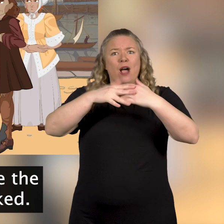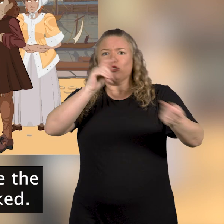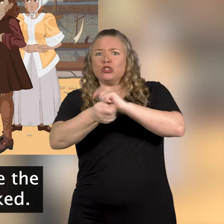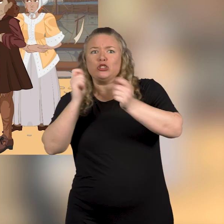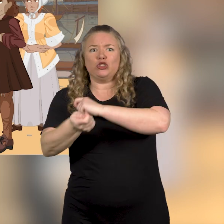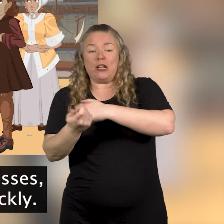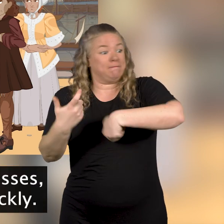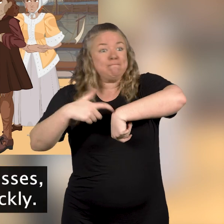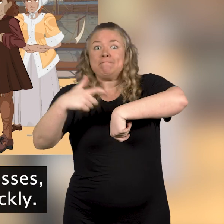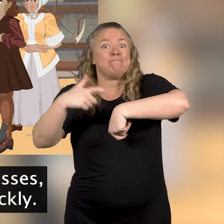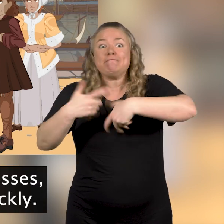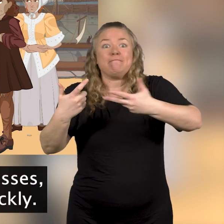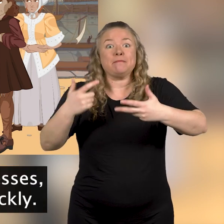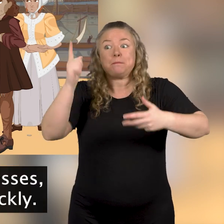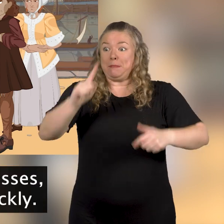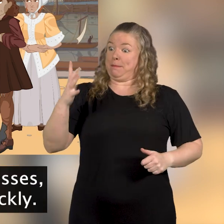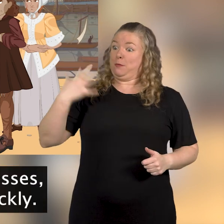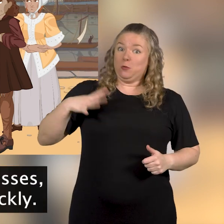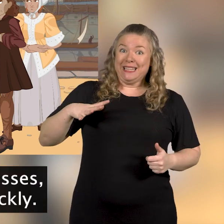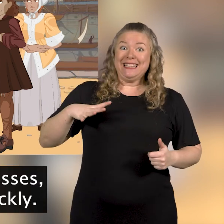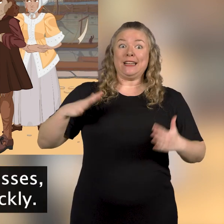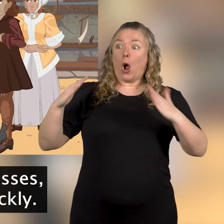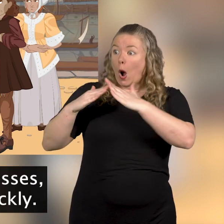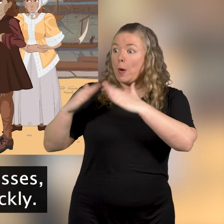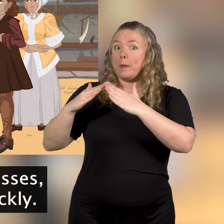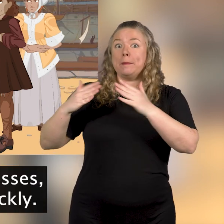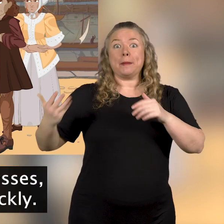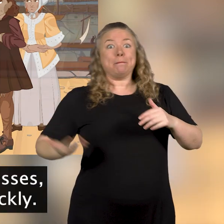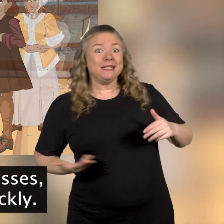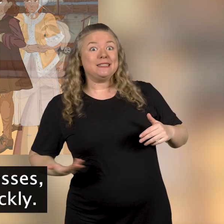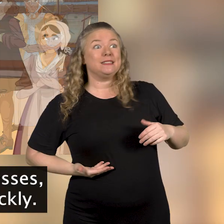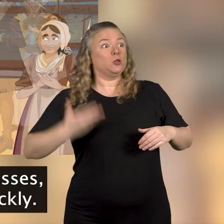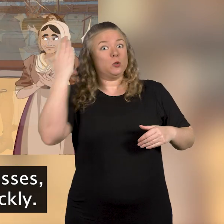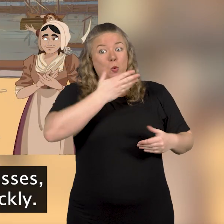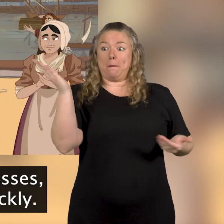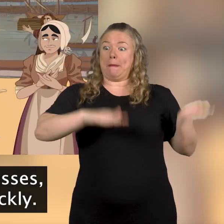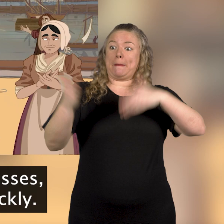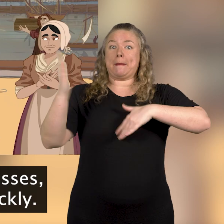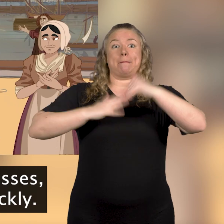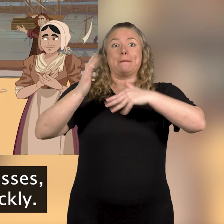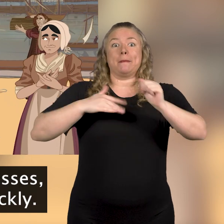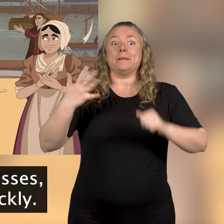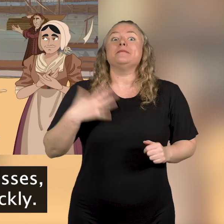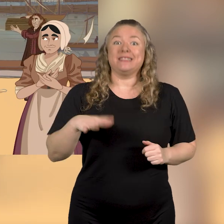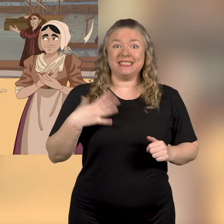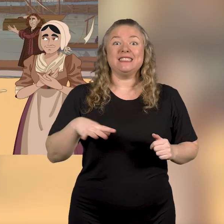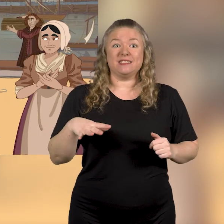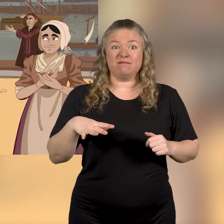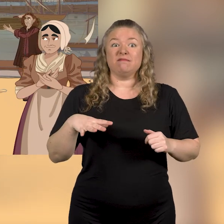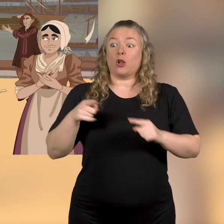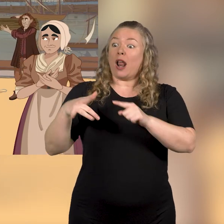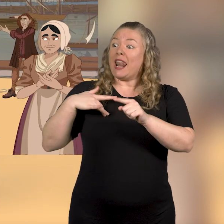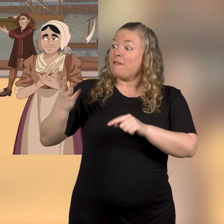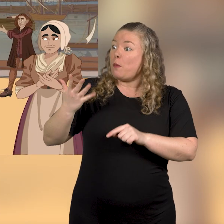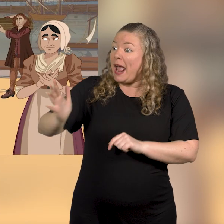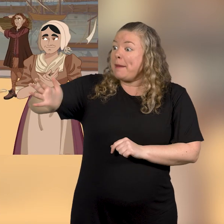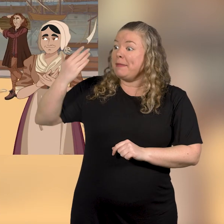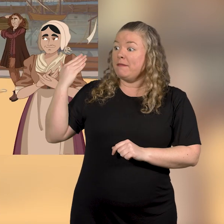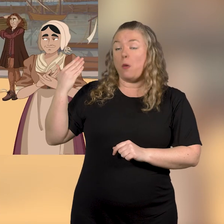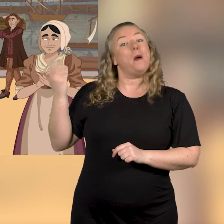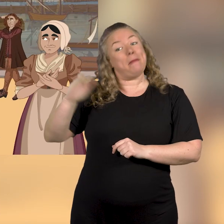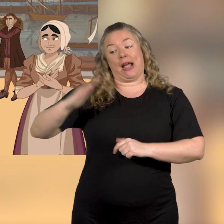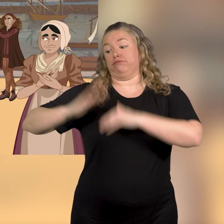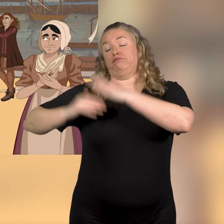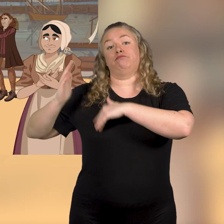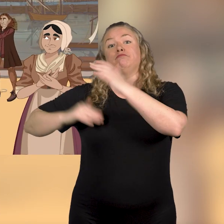city worked. People needed their homes, businesses, and their schools to be rebuilt quickly. So they